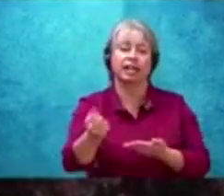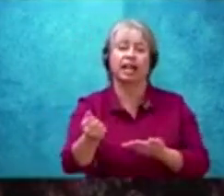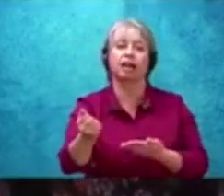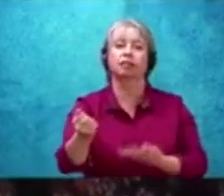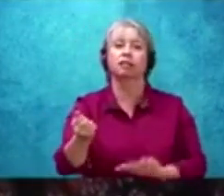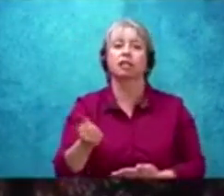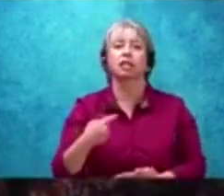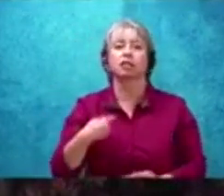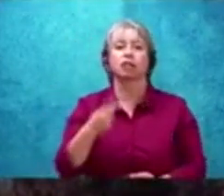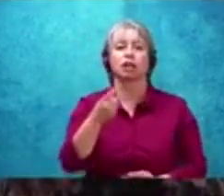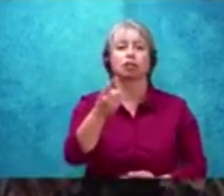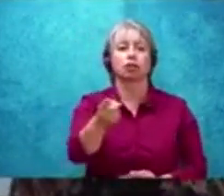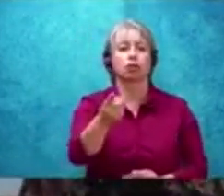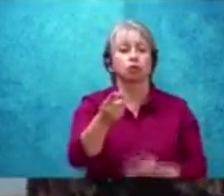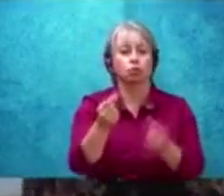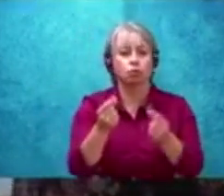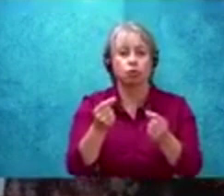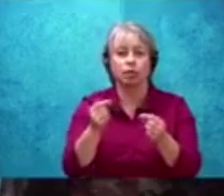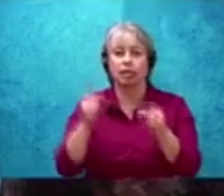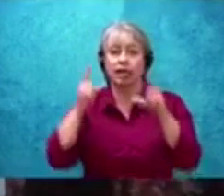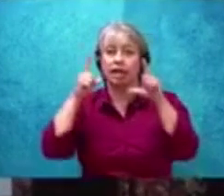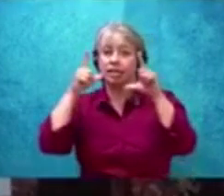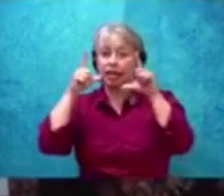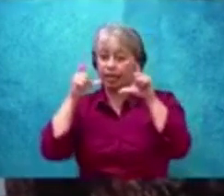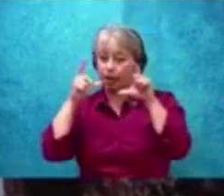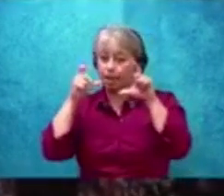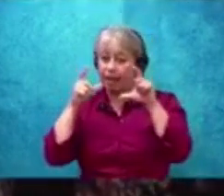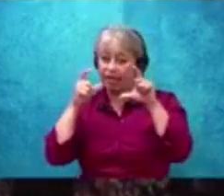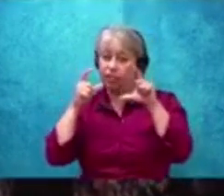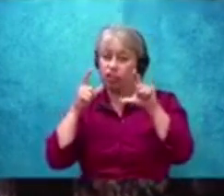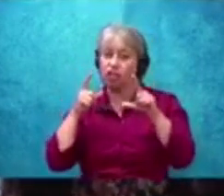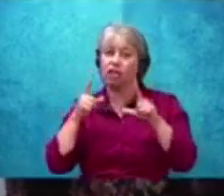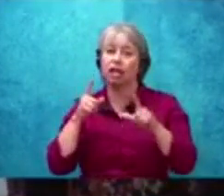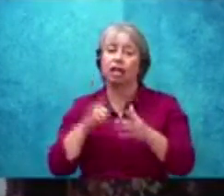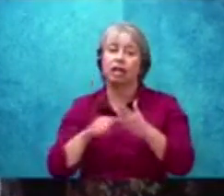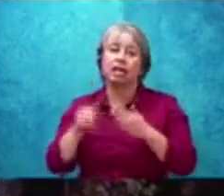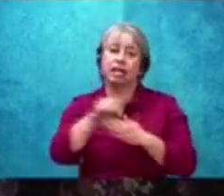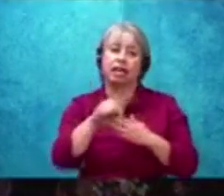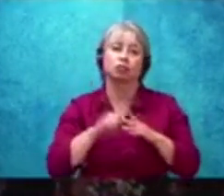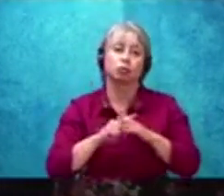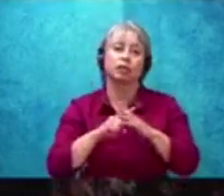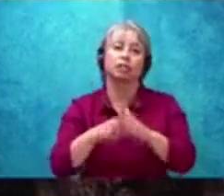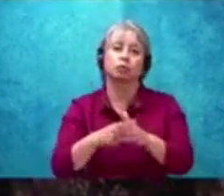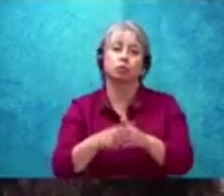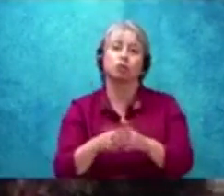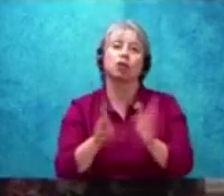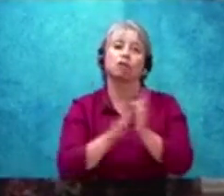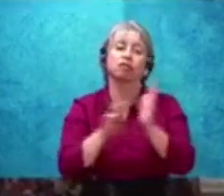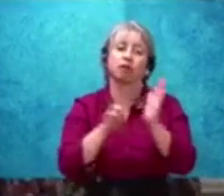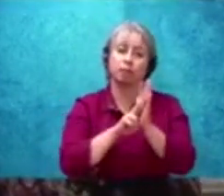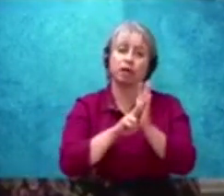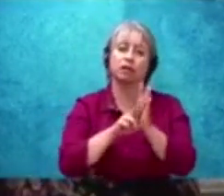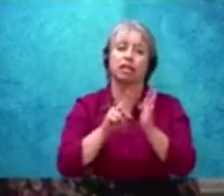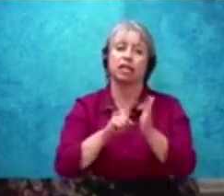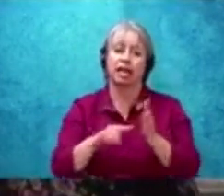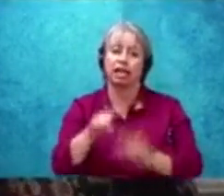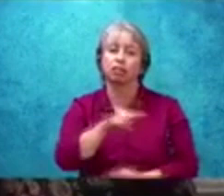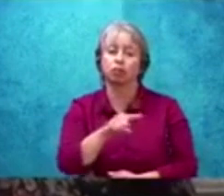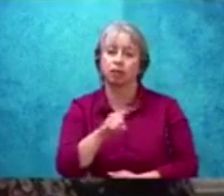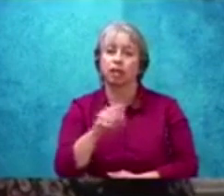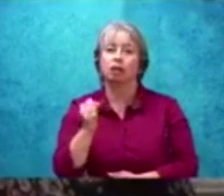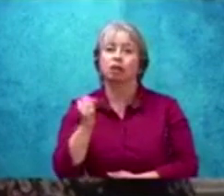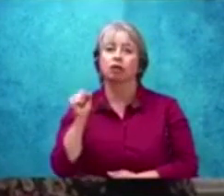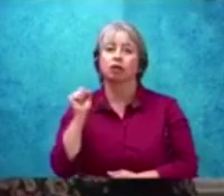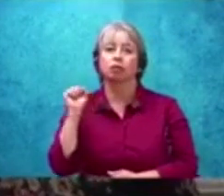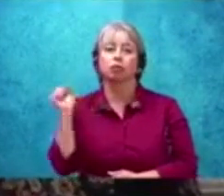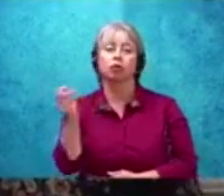what I want you to do is take a picture of this, because this is where I'm going to start as our bell ringer for the next week. We're going to be back here Tuesday,